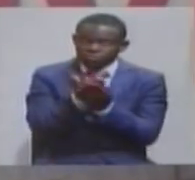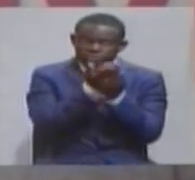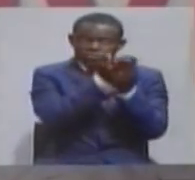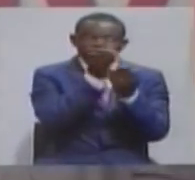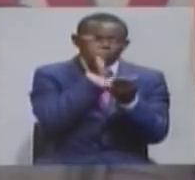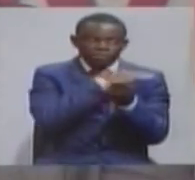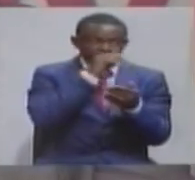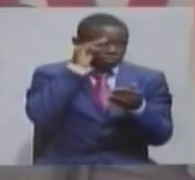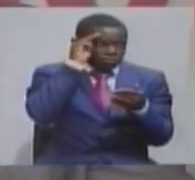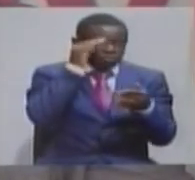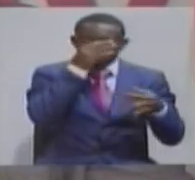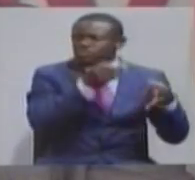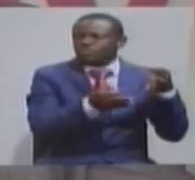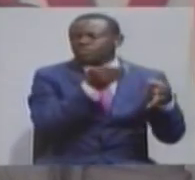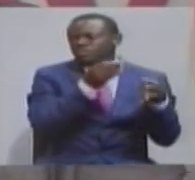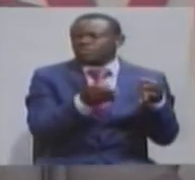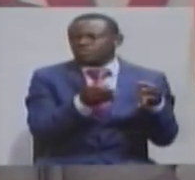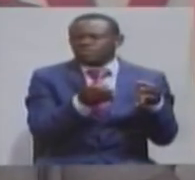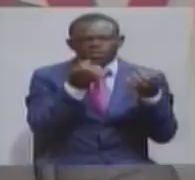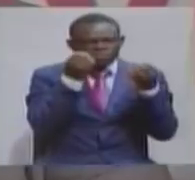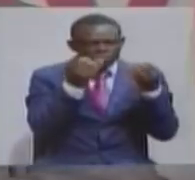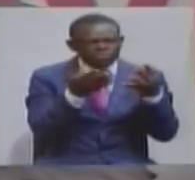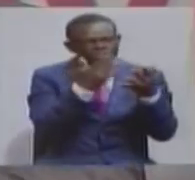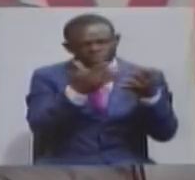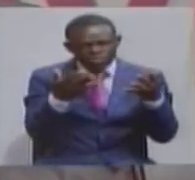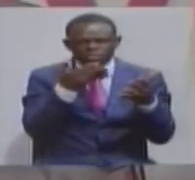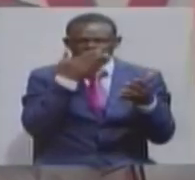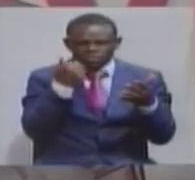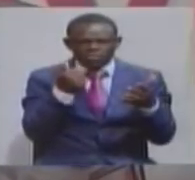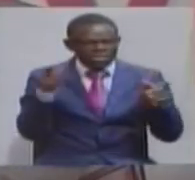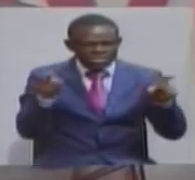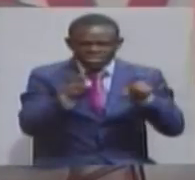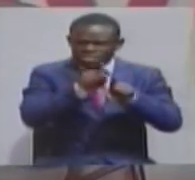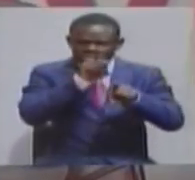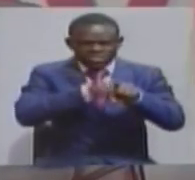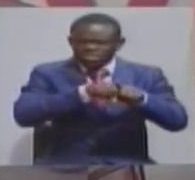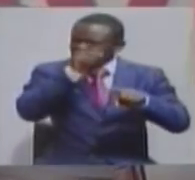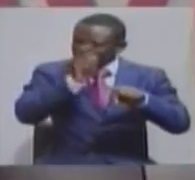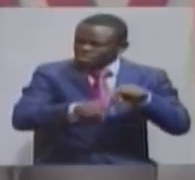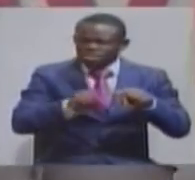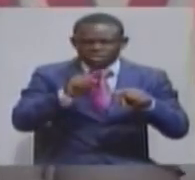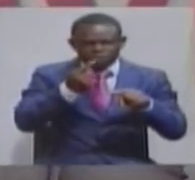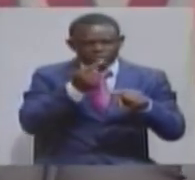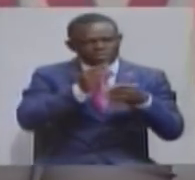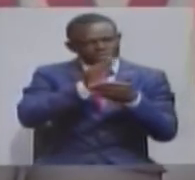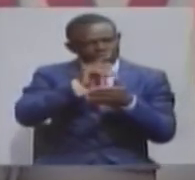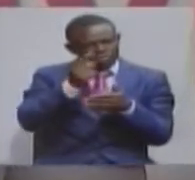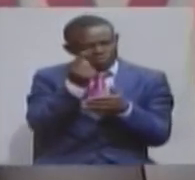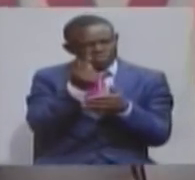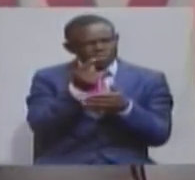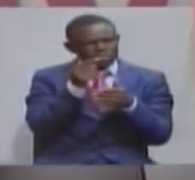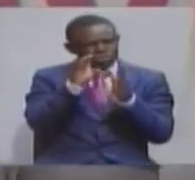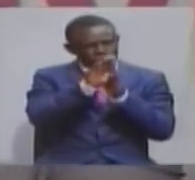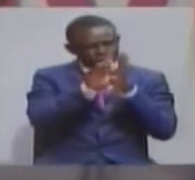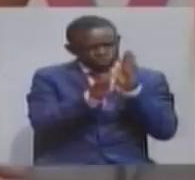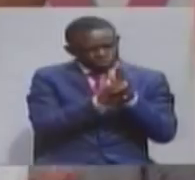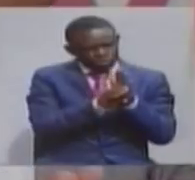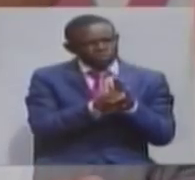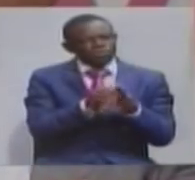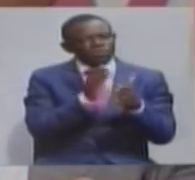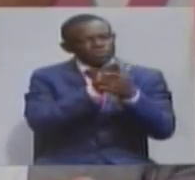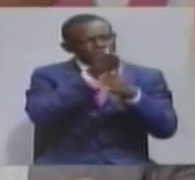crowd all these things together. We've decided let's handle the constitution first, then we'll move to the Public Order Act, then we'll go